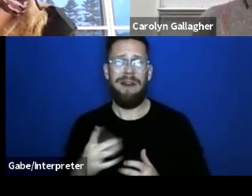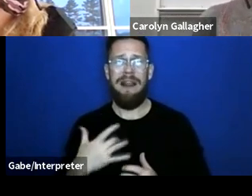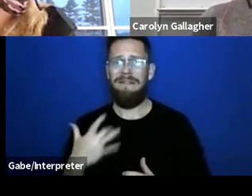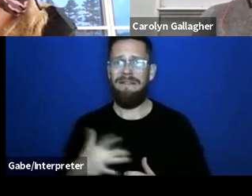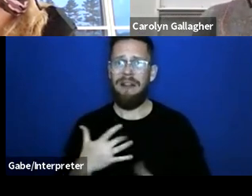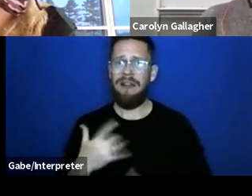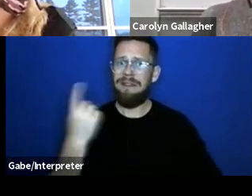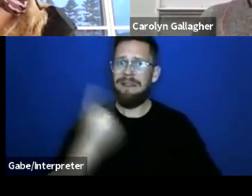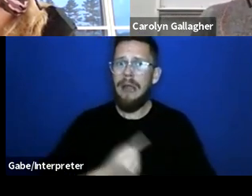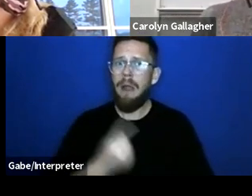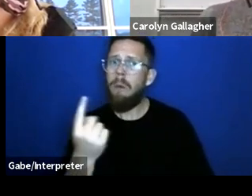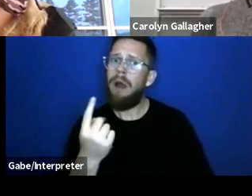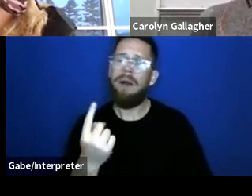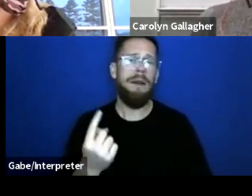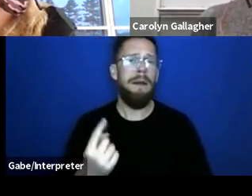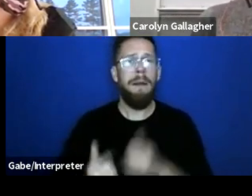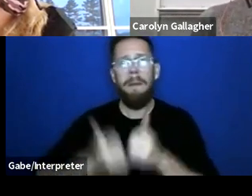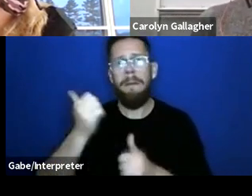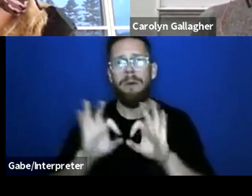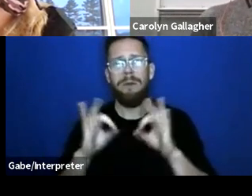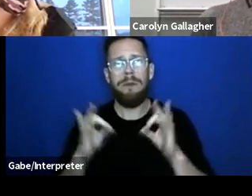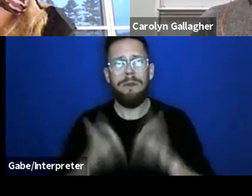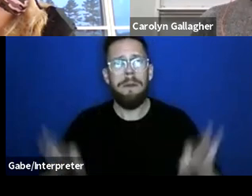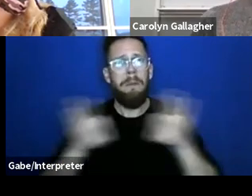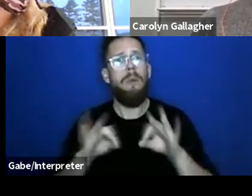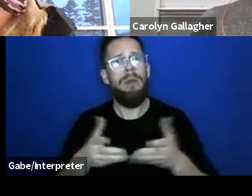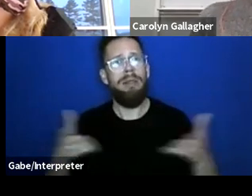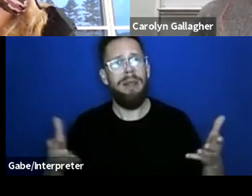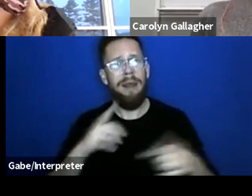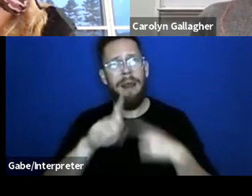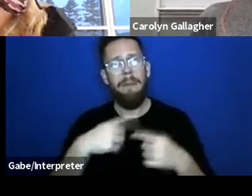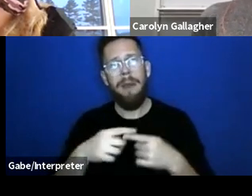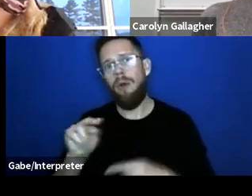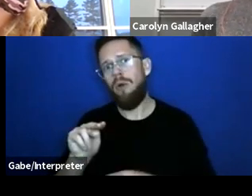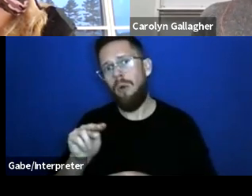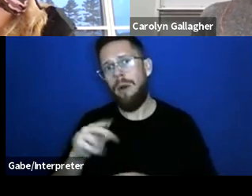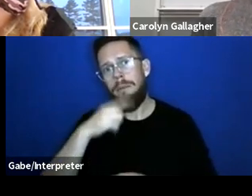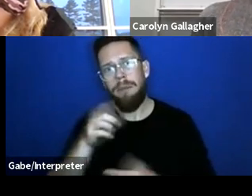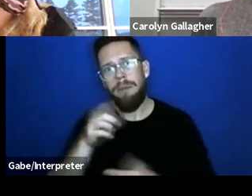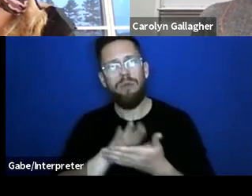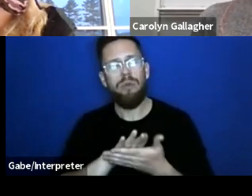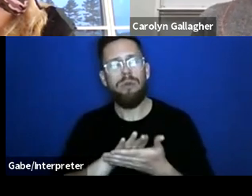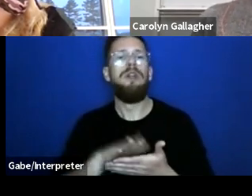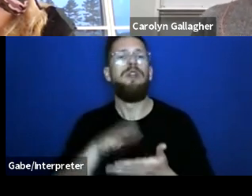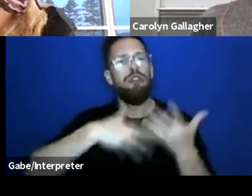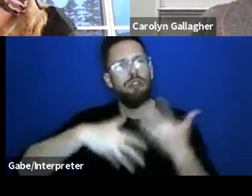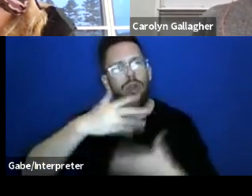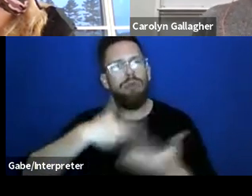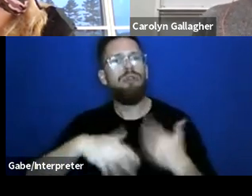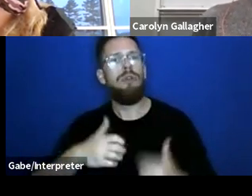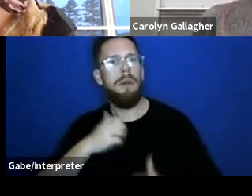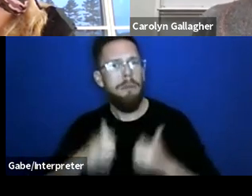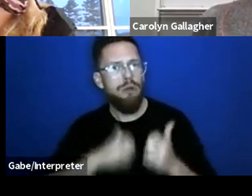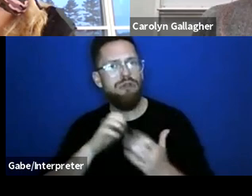the most important thing about Norton Public Schools. And that is the social emotional learning of students. That